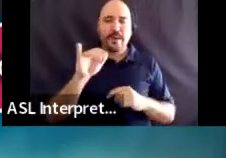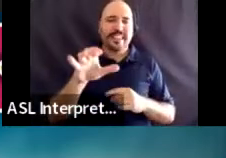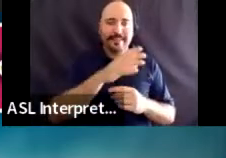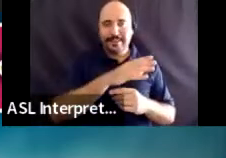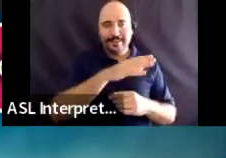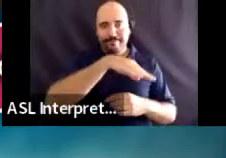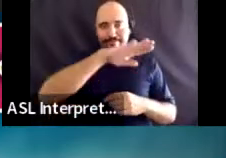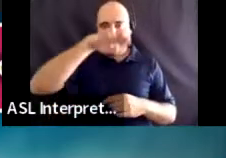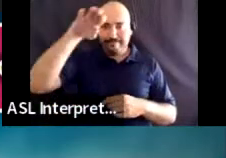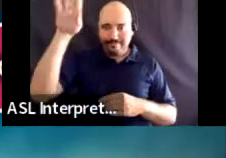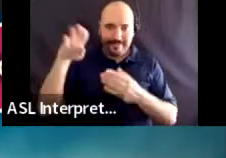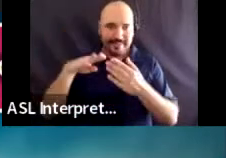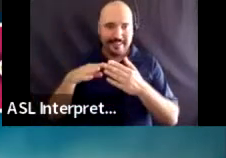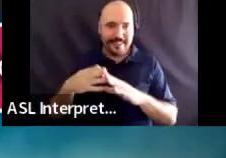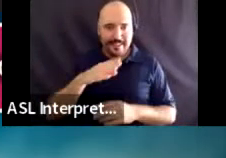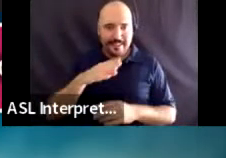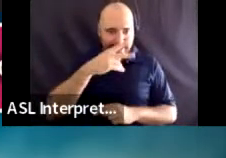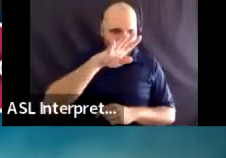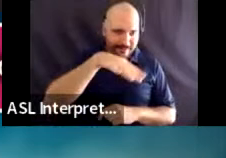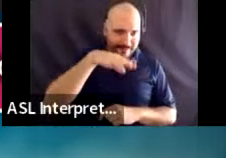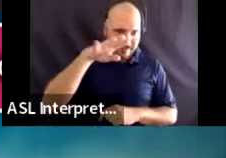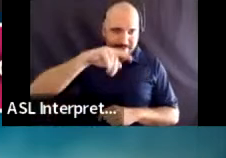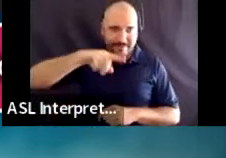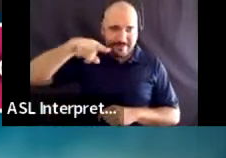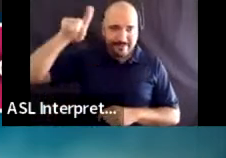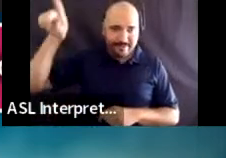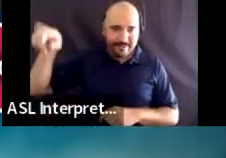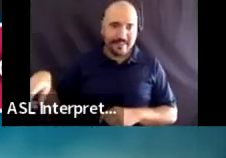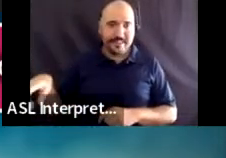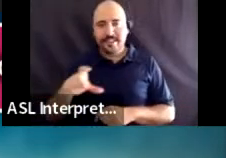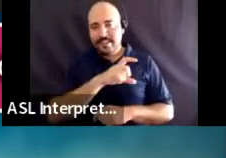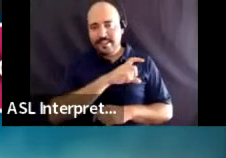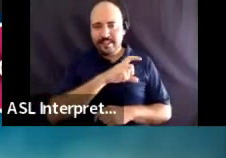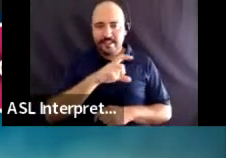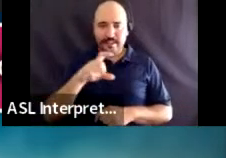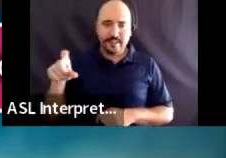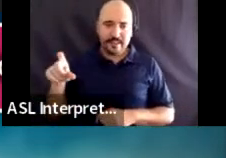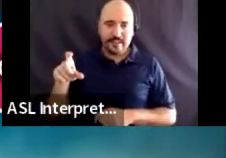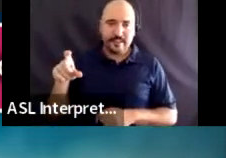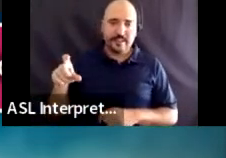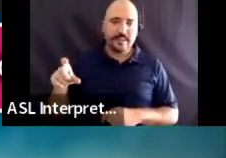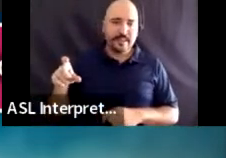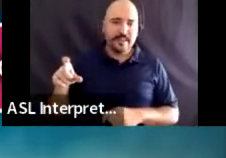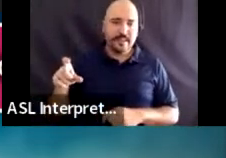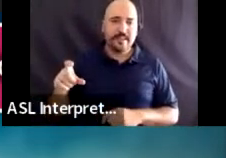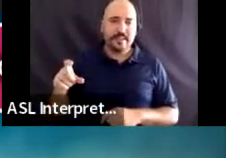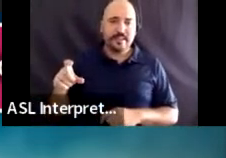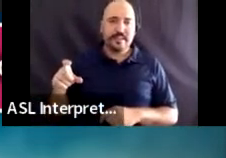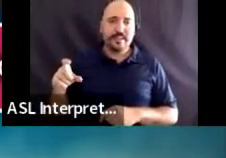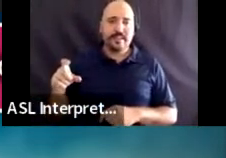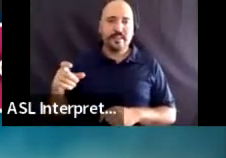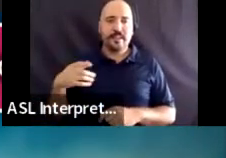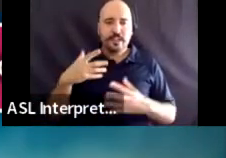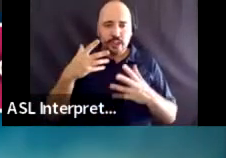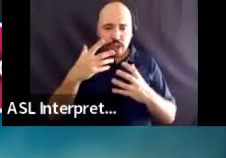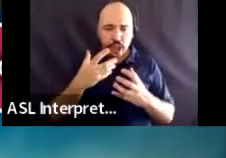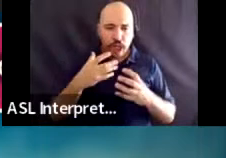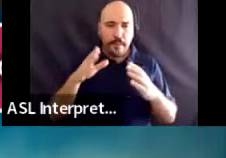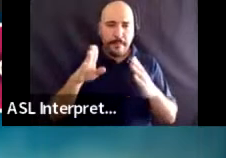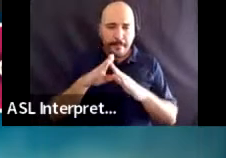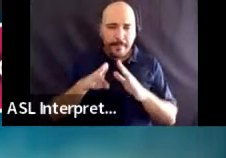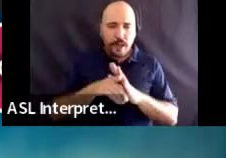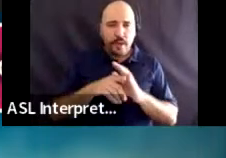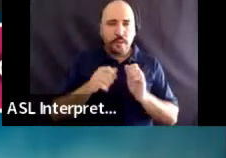the screen with the screens with the information, there is a dark background with